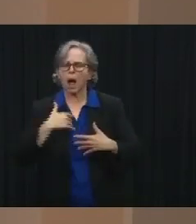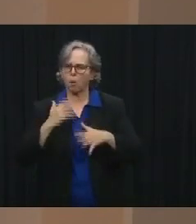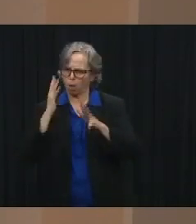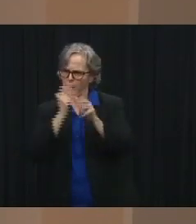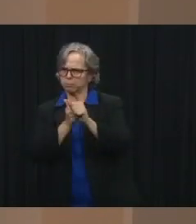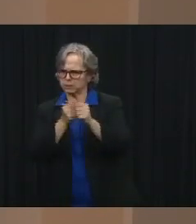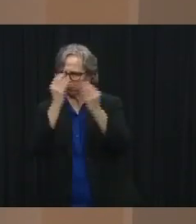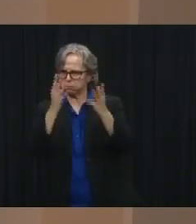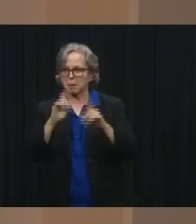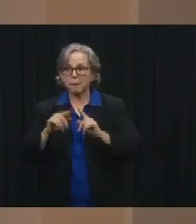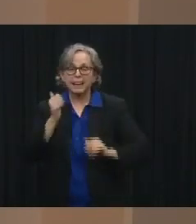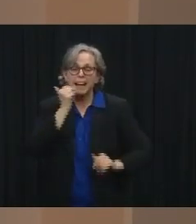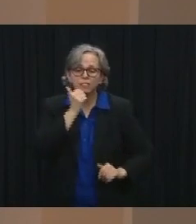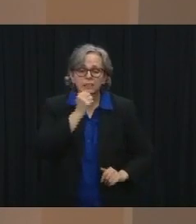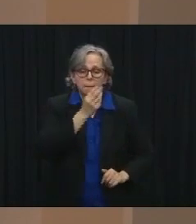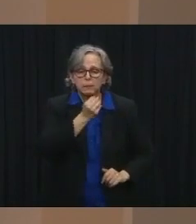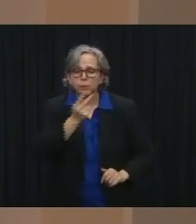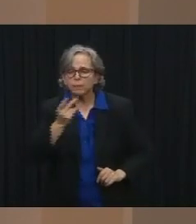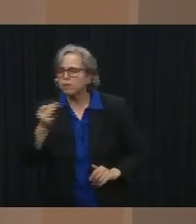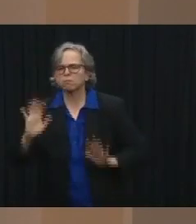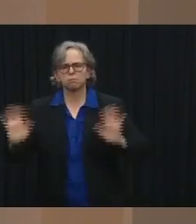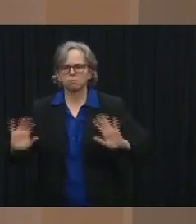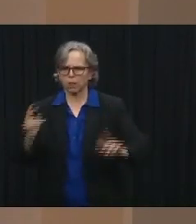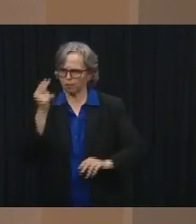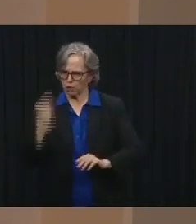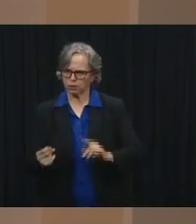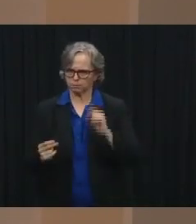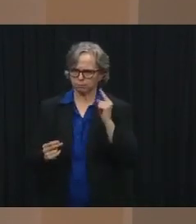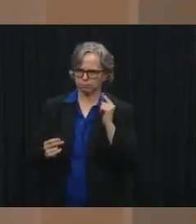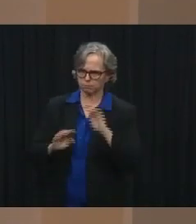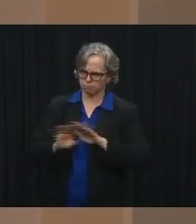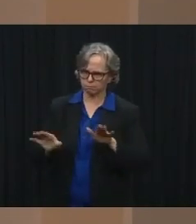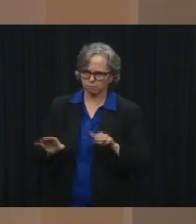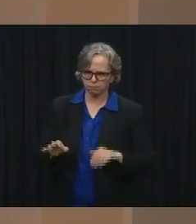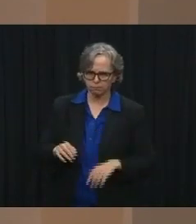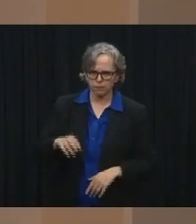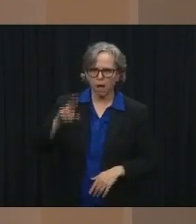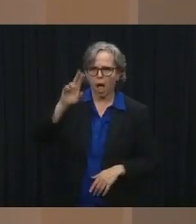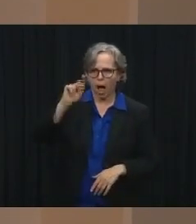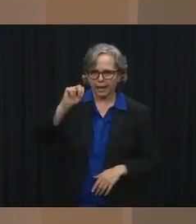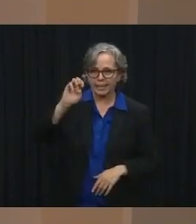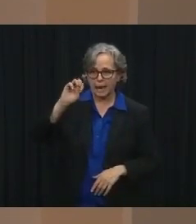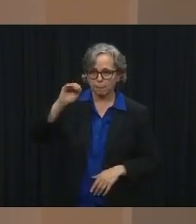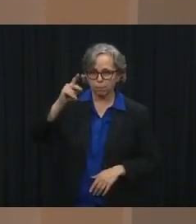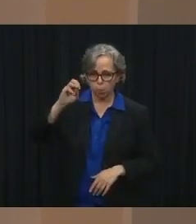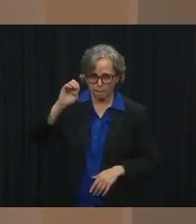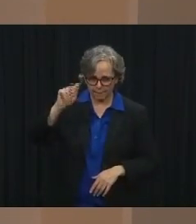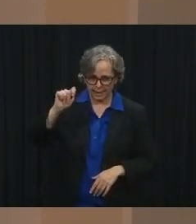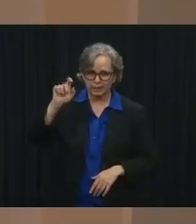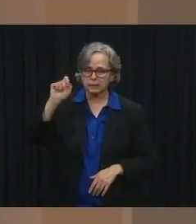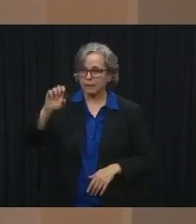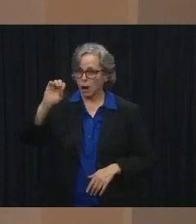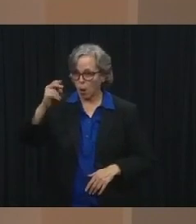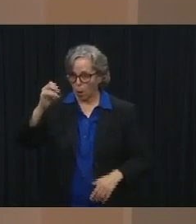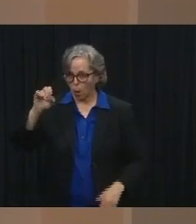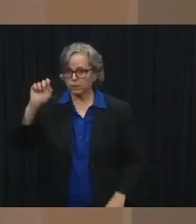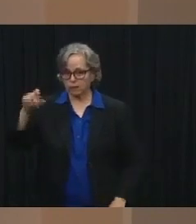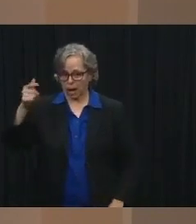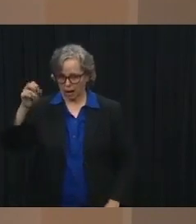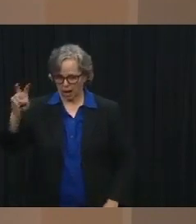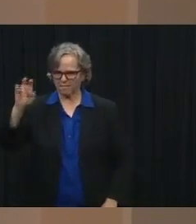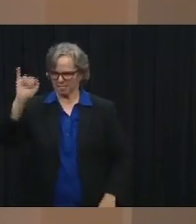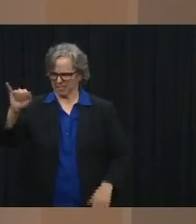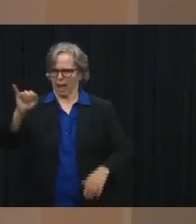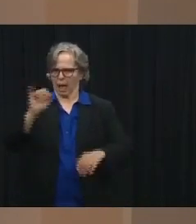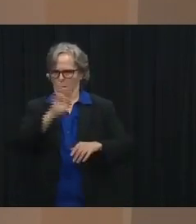the unemployment.ohio.gov website is up and running. We haven't had any issues today, as far as I am aware,